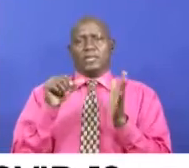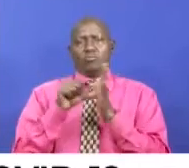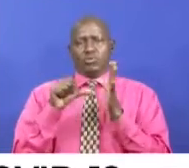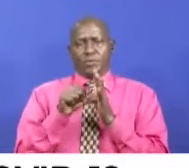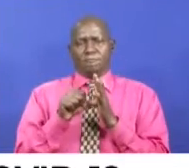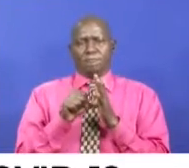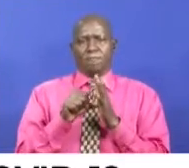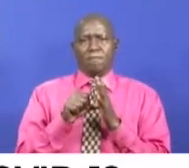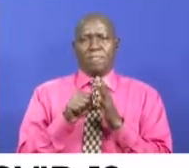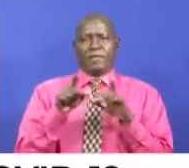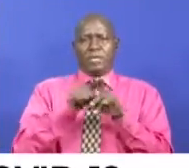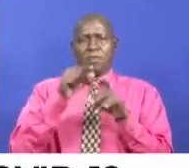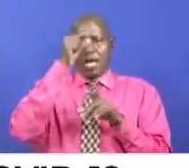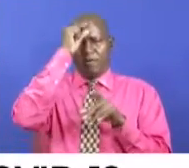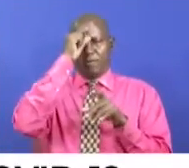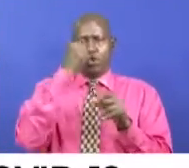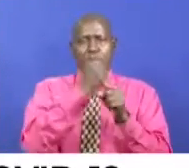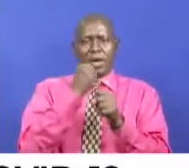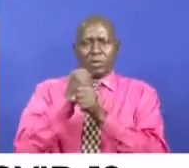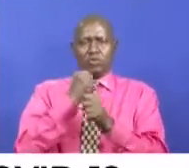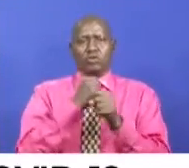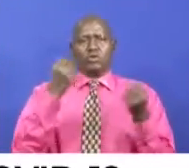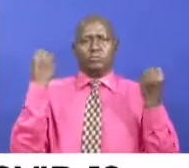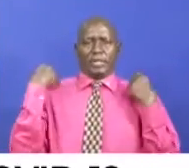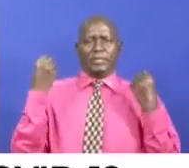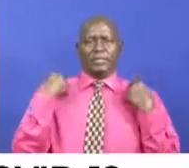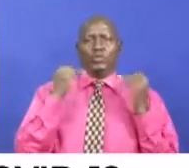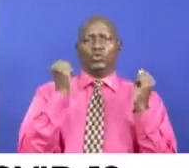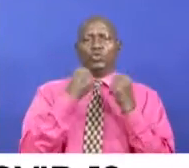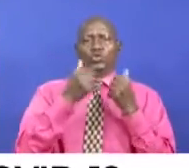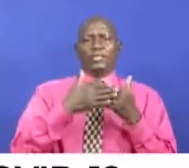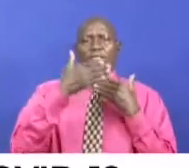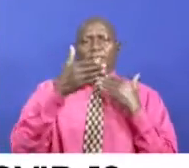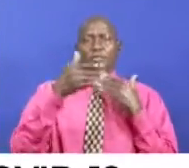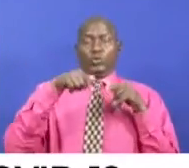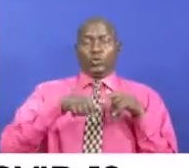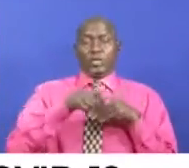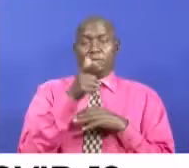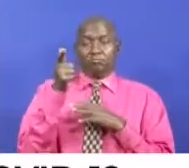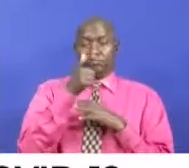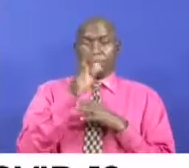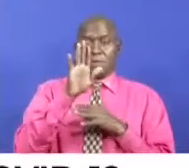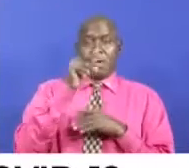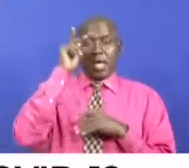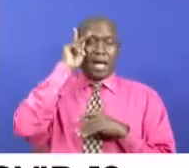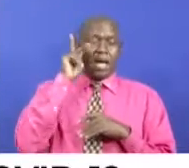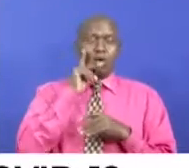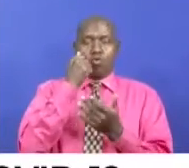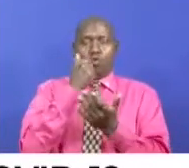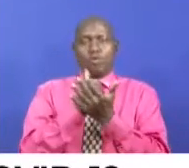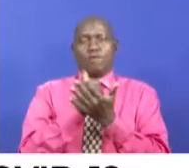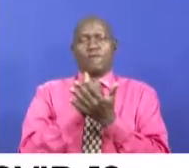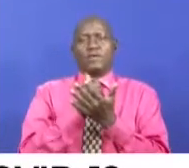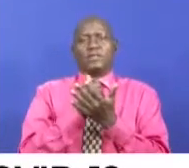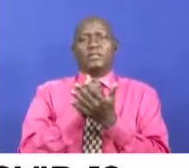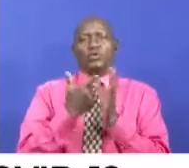big portion of government operations in order to practice social distancing. Today's press conference at his current office marked his first